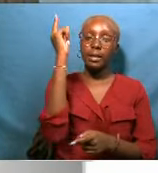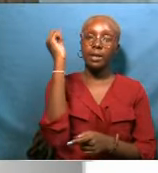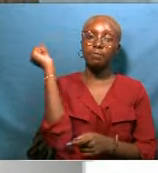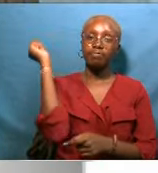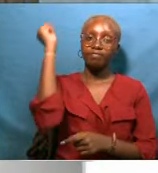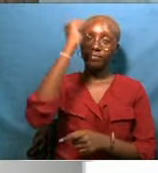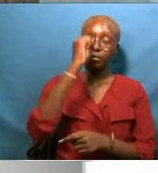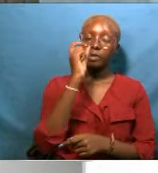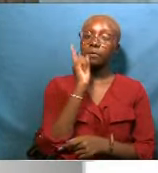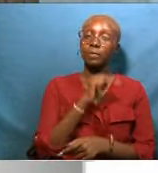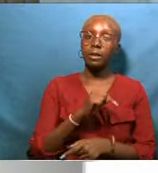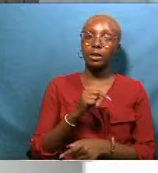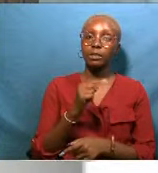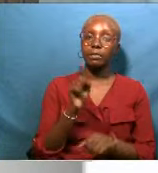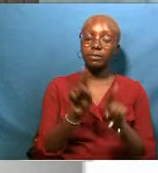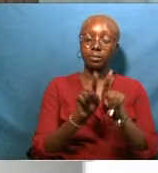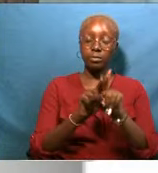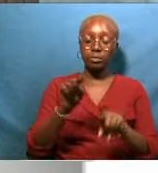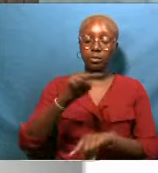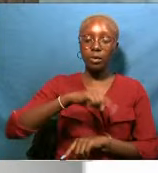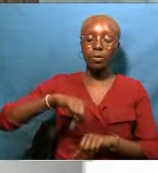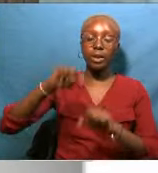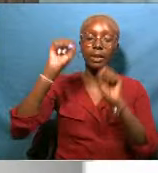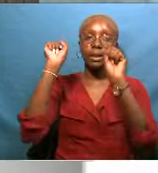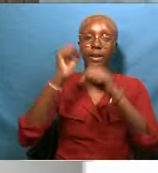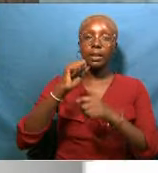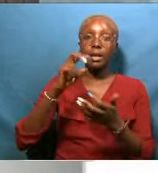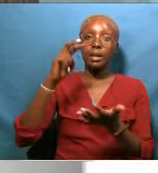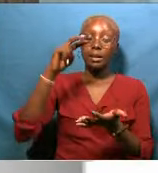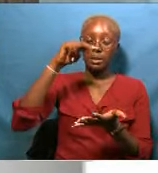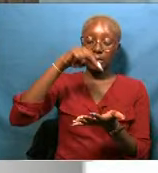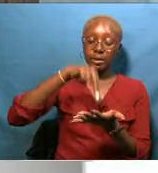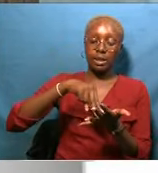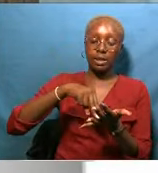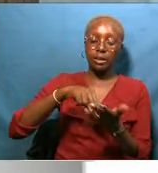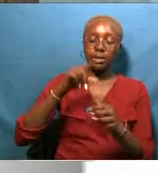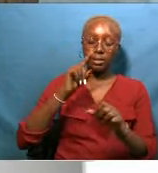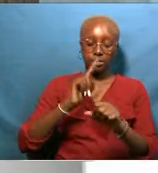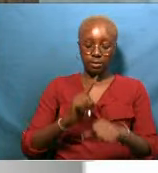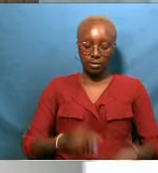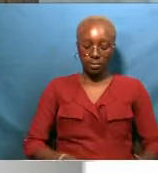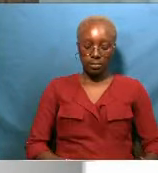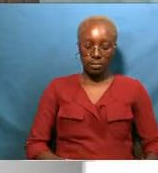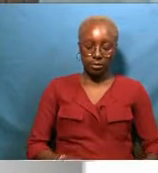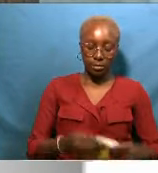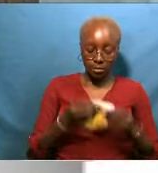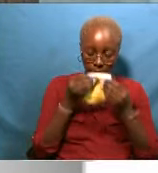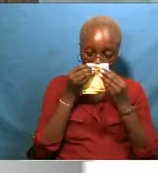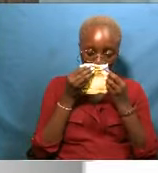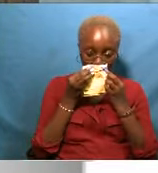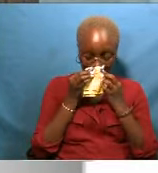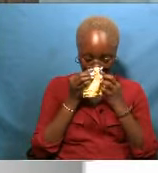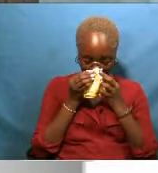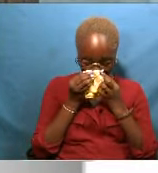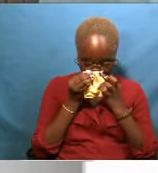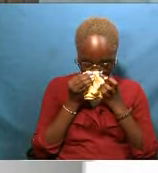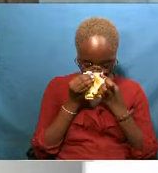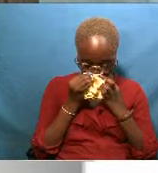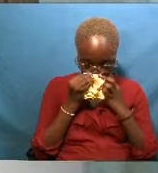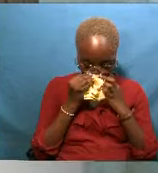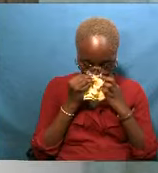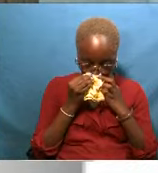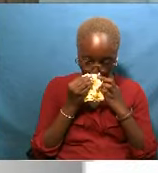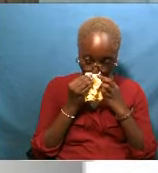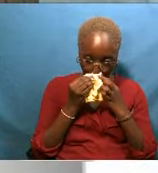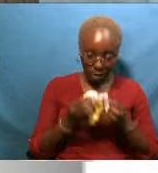We too can rise and stand even in the face of great adversity, which